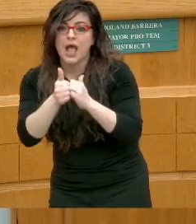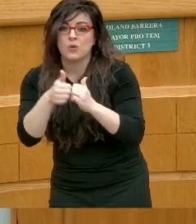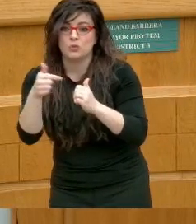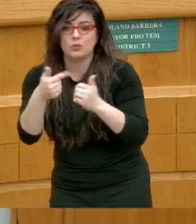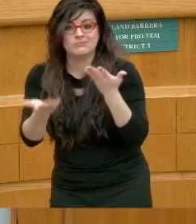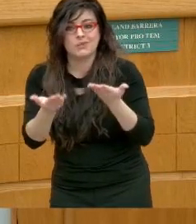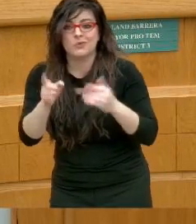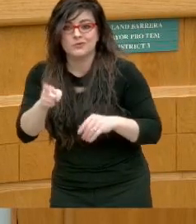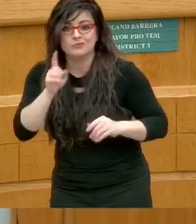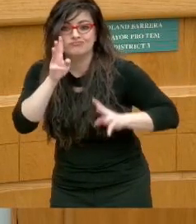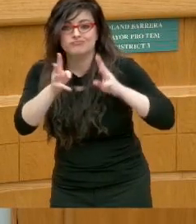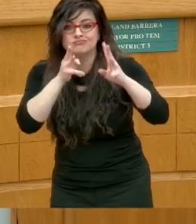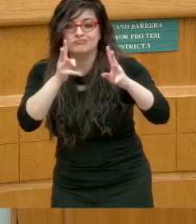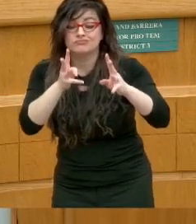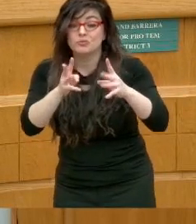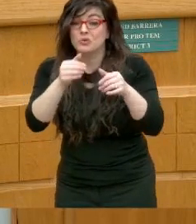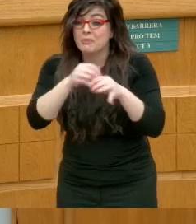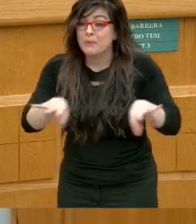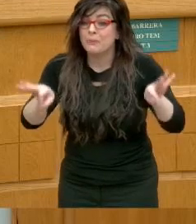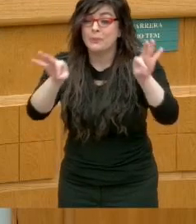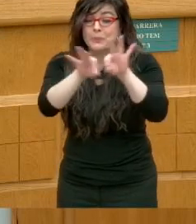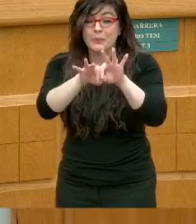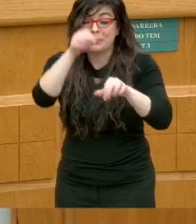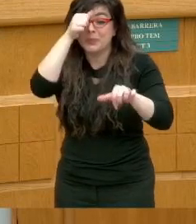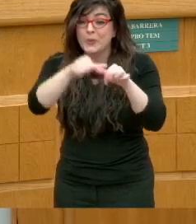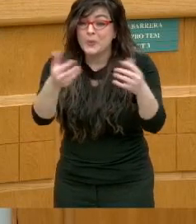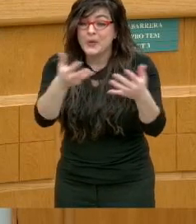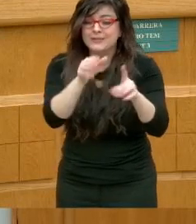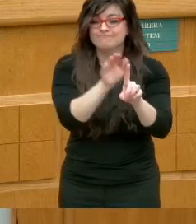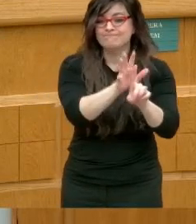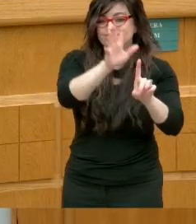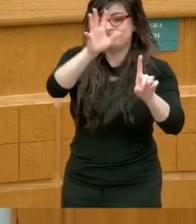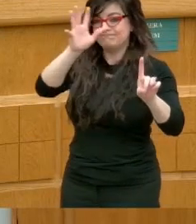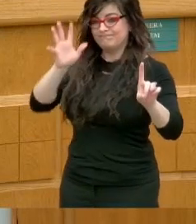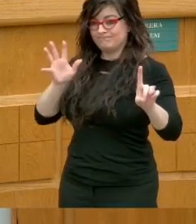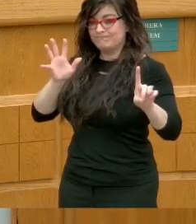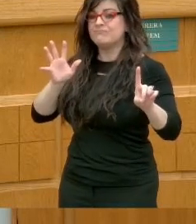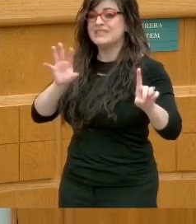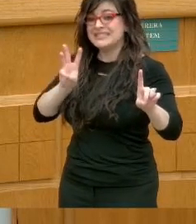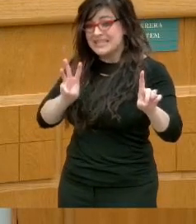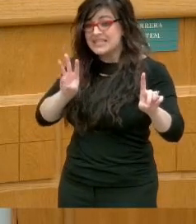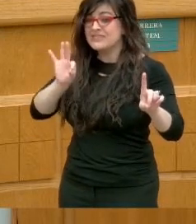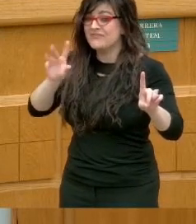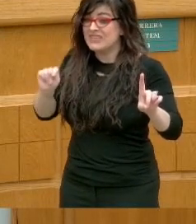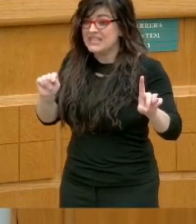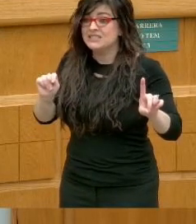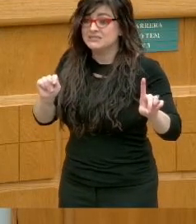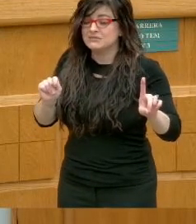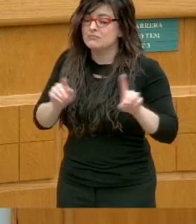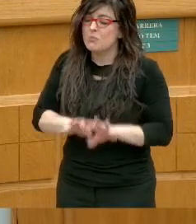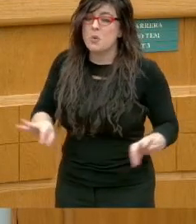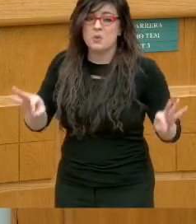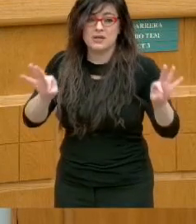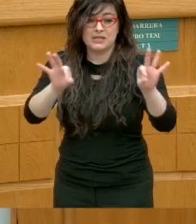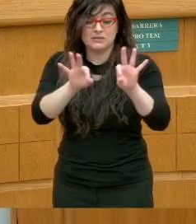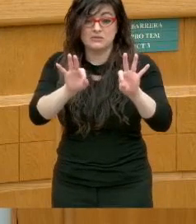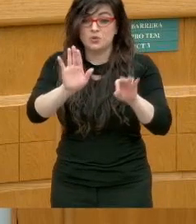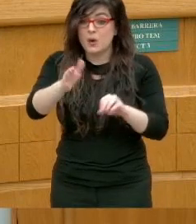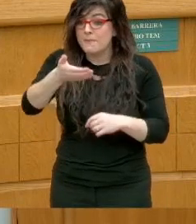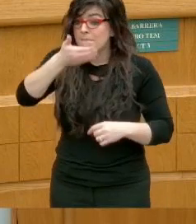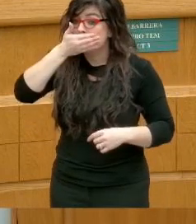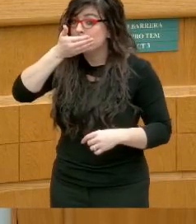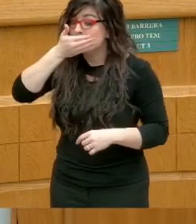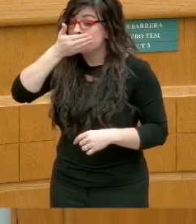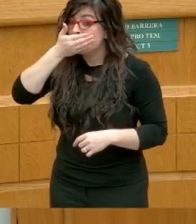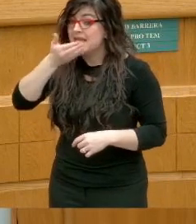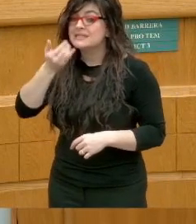going to be key to everyone staying safe. So do your part to stay 6 feet away from each other and wear your mask if you're